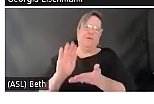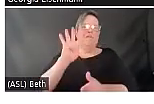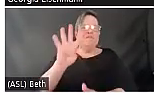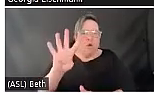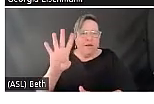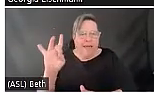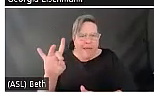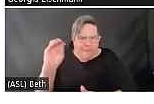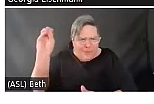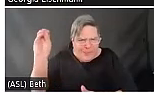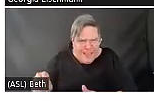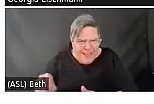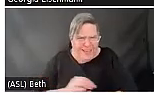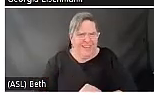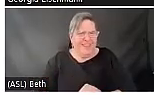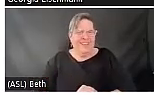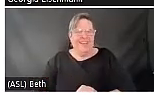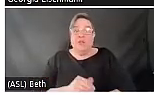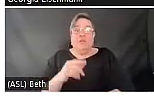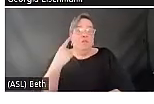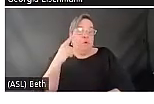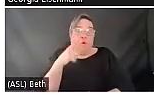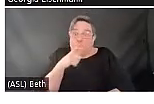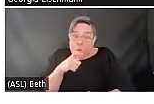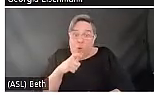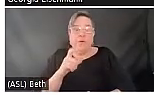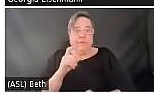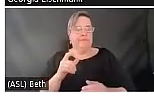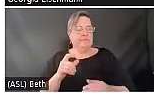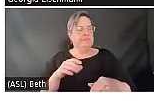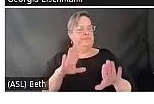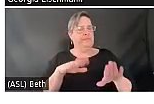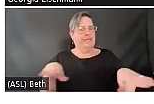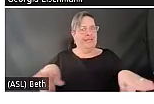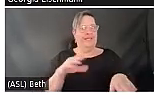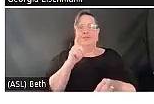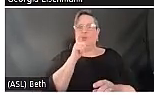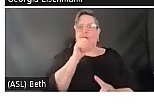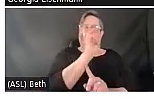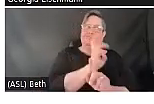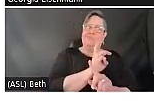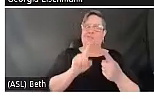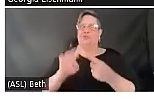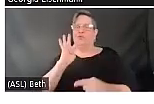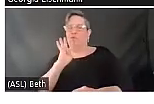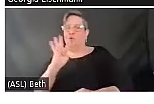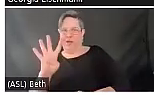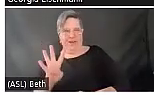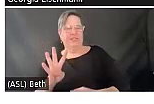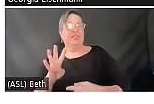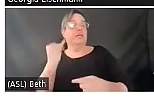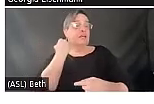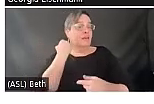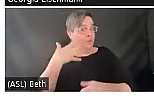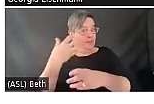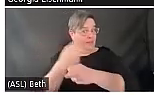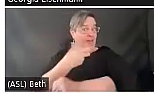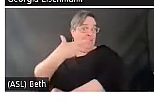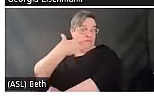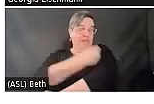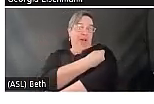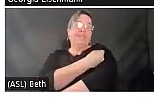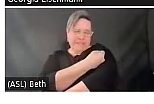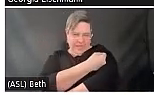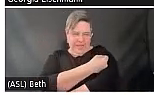most susceptible. So that's 6 months to 4 years. If we can get them vaccinated during the season, we cut almost 50% of their